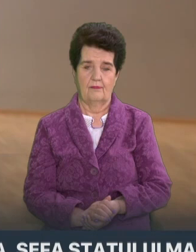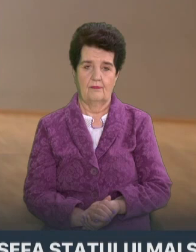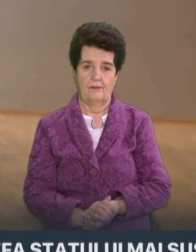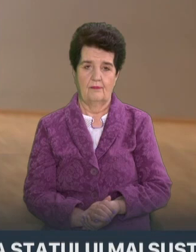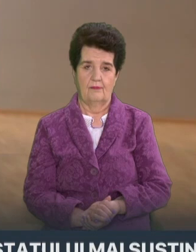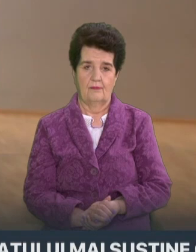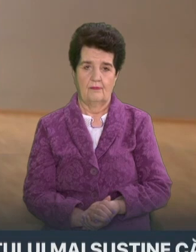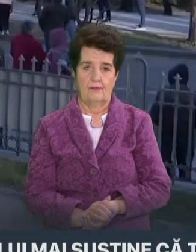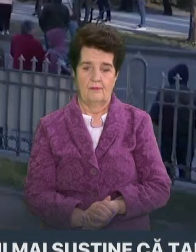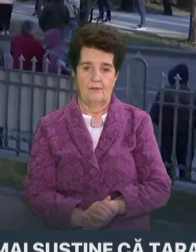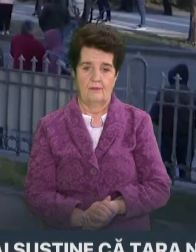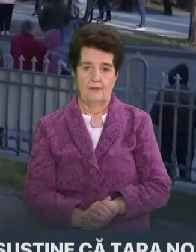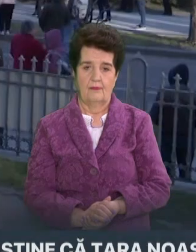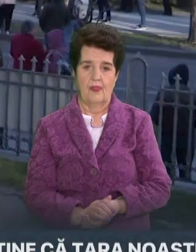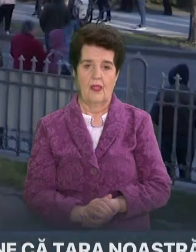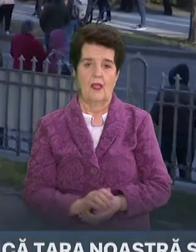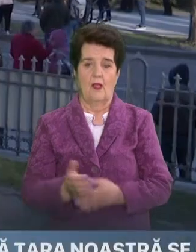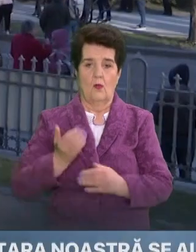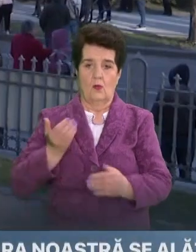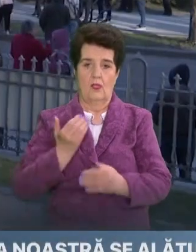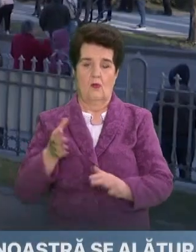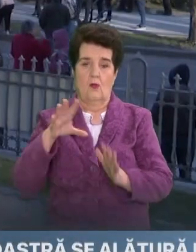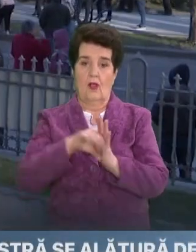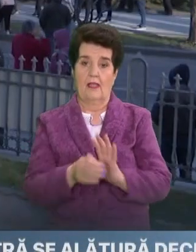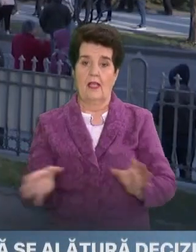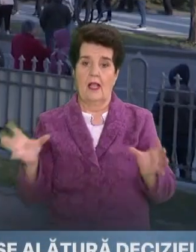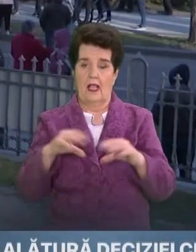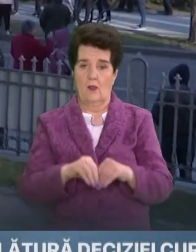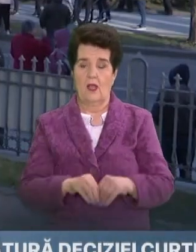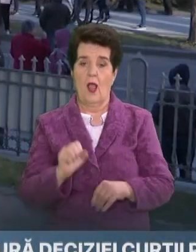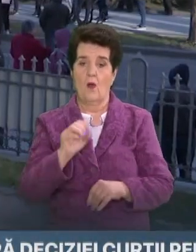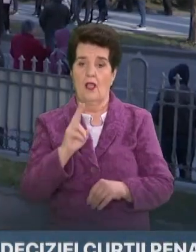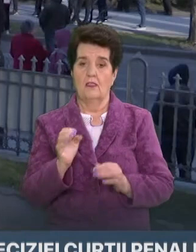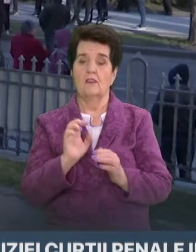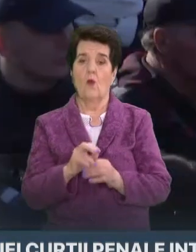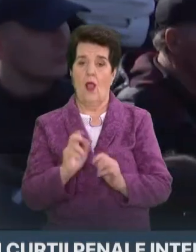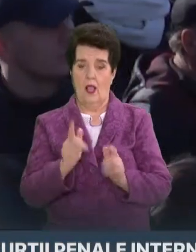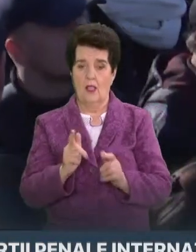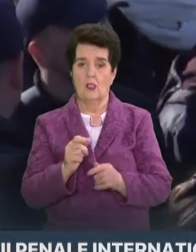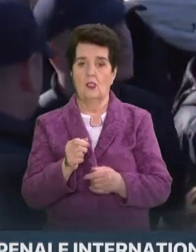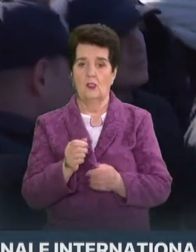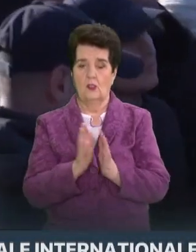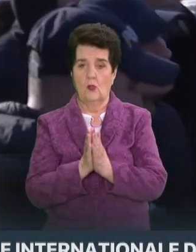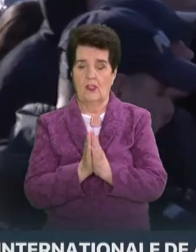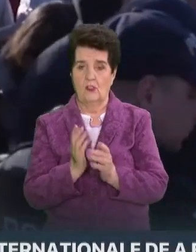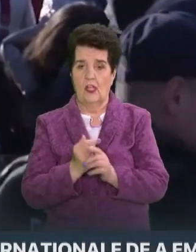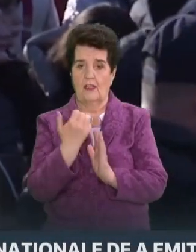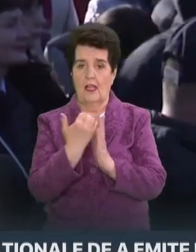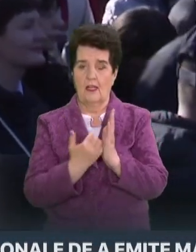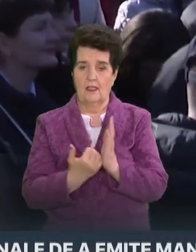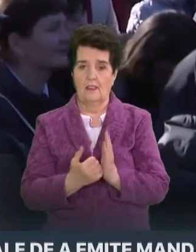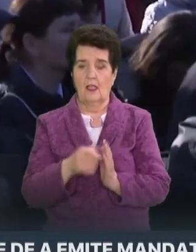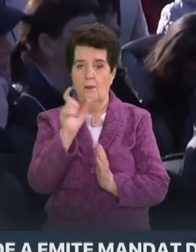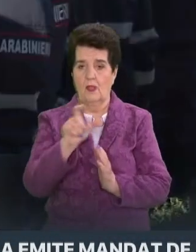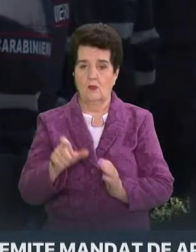soon as possible. Ulterior, în cadrul reuniunii, Aurescu a solicitat adoptarea unor liste de persoane care acționează pentru